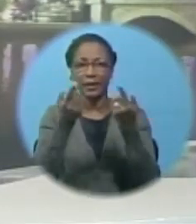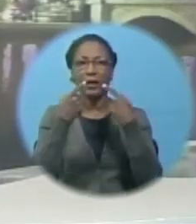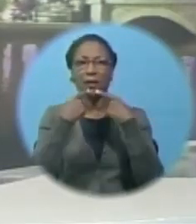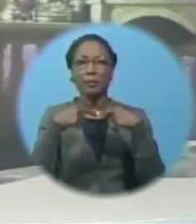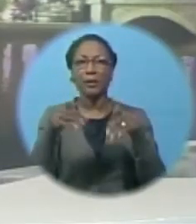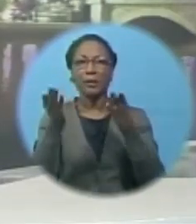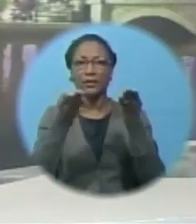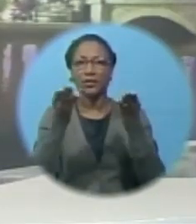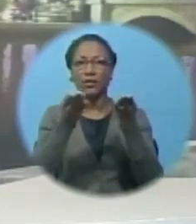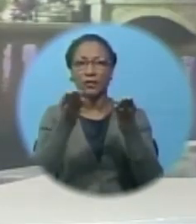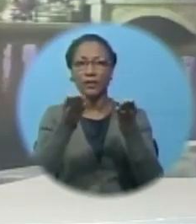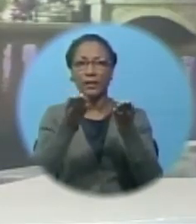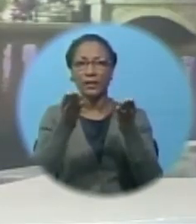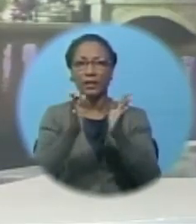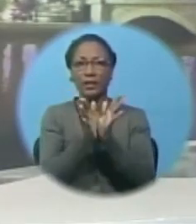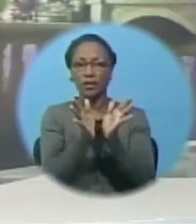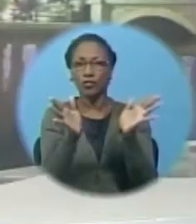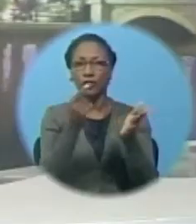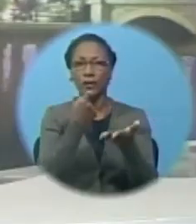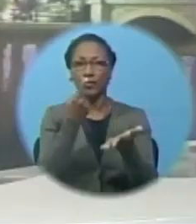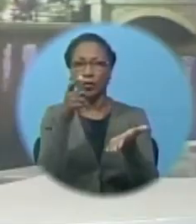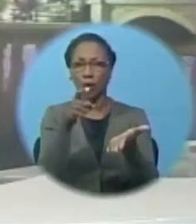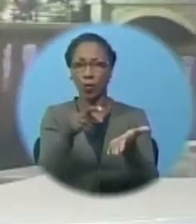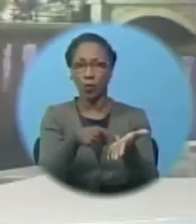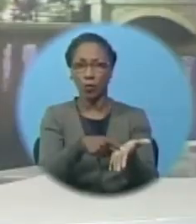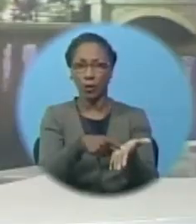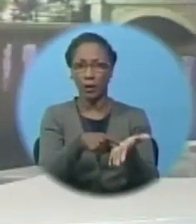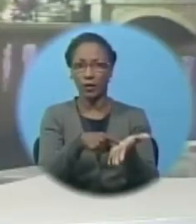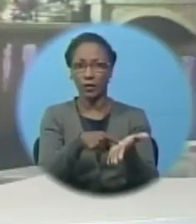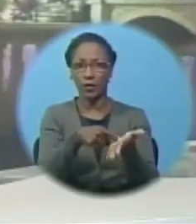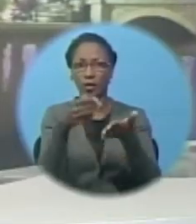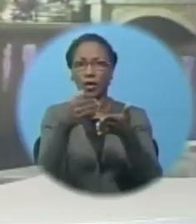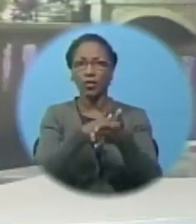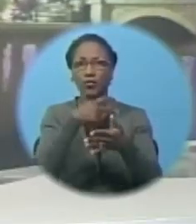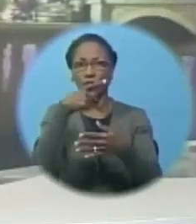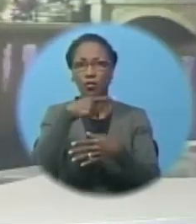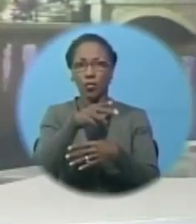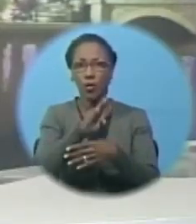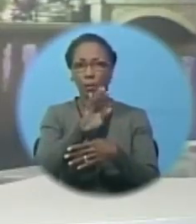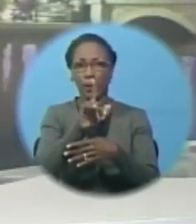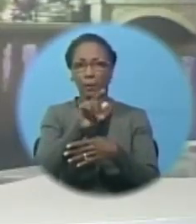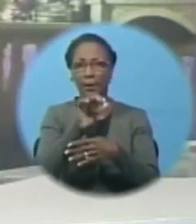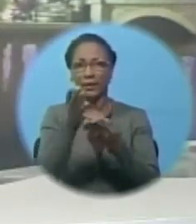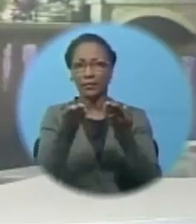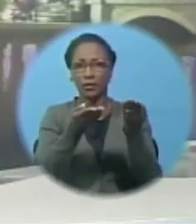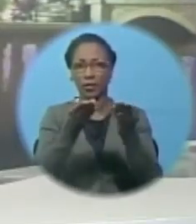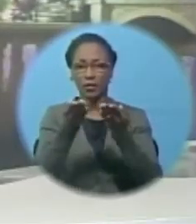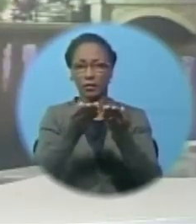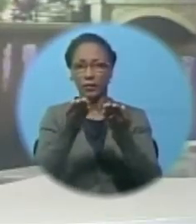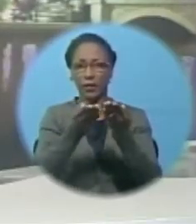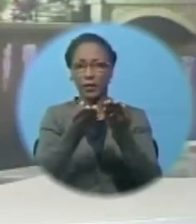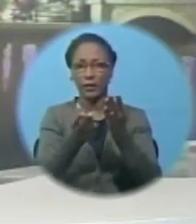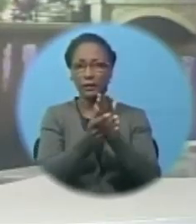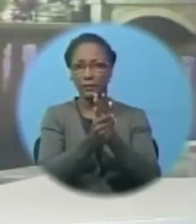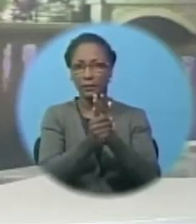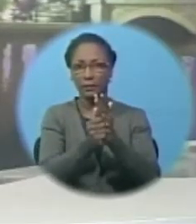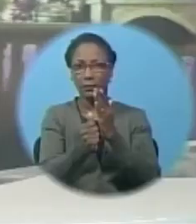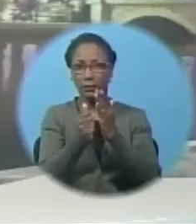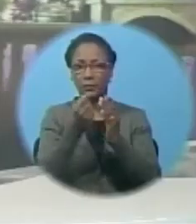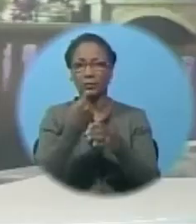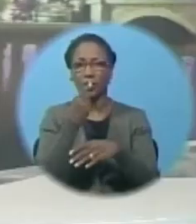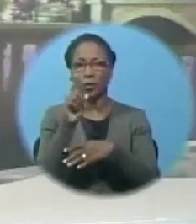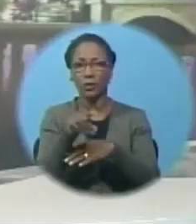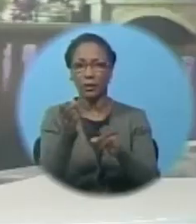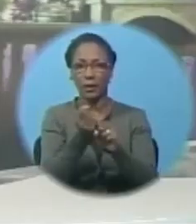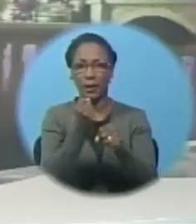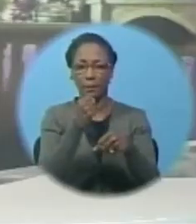Service General Order and a new Public Service Qualifications Order, which he says will make the public sector more